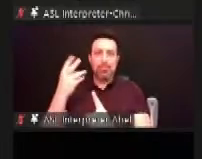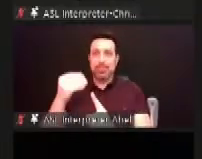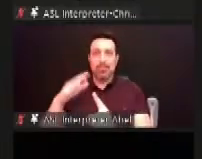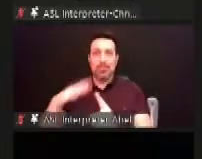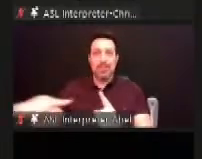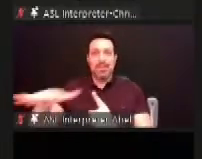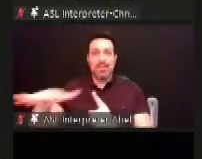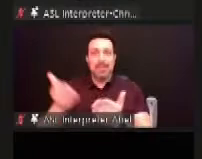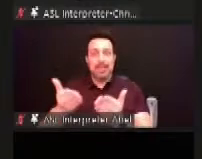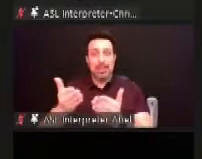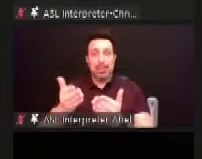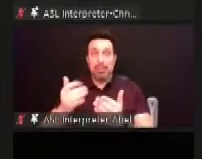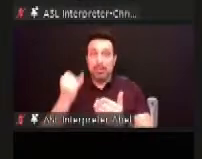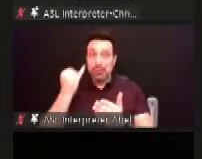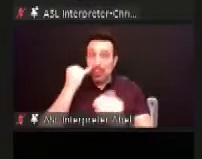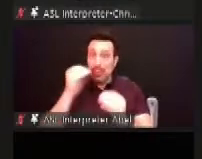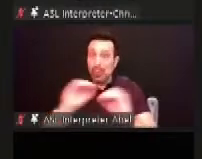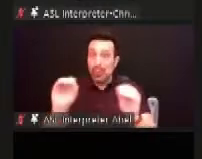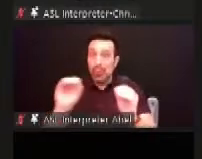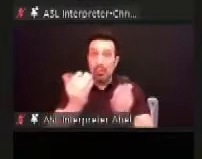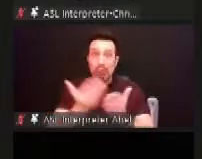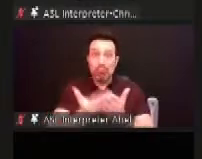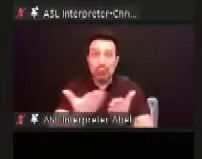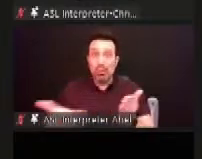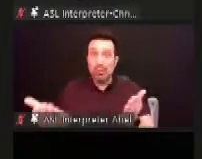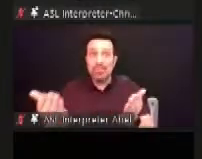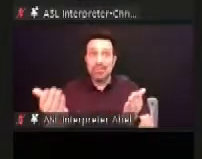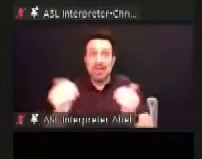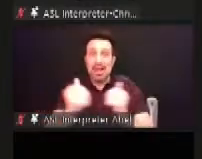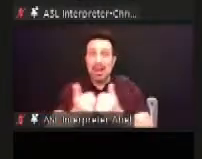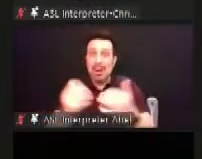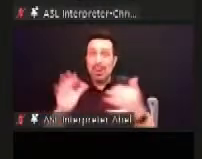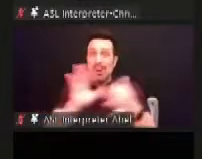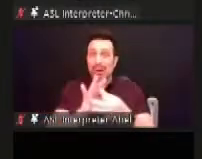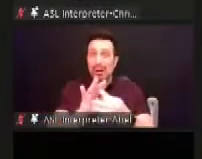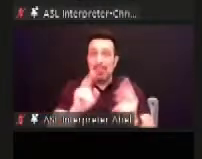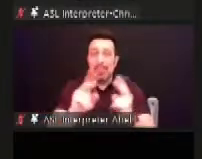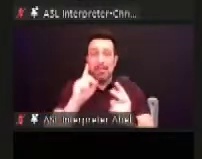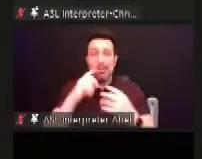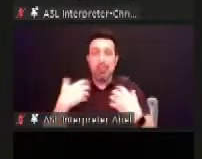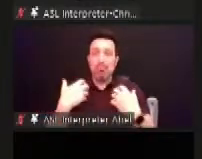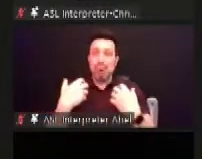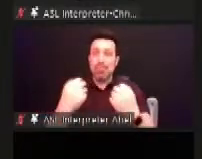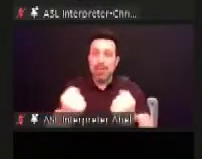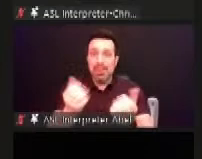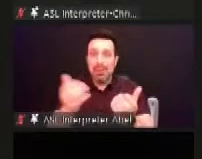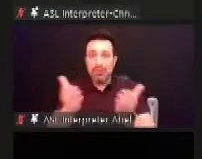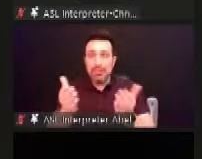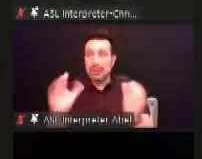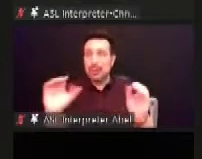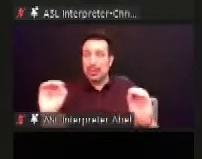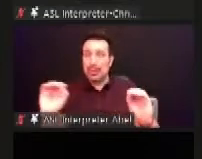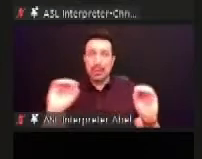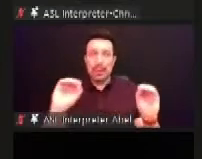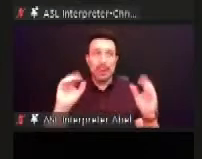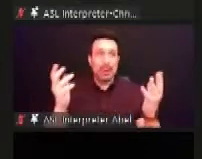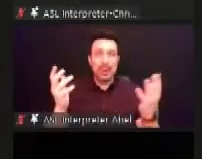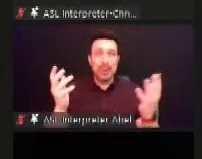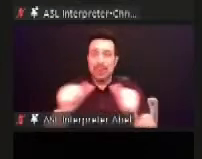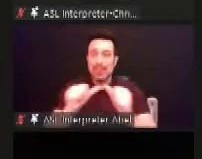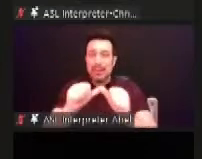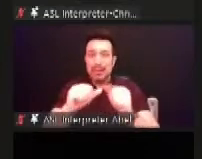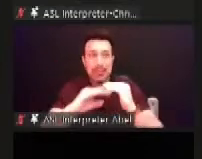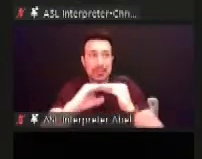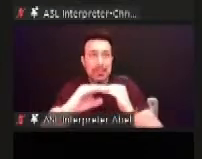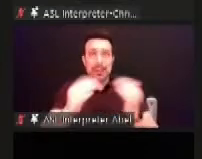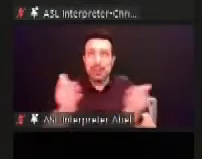But without the resources and that ability to connect people to rehabilitating services and continued stabilization